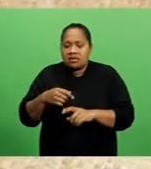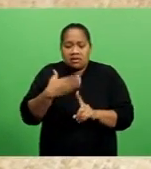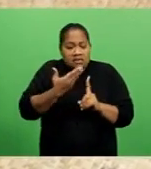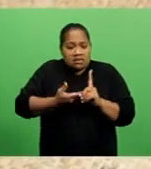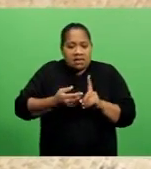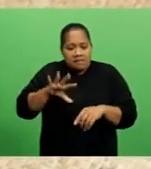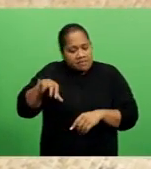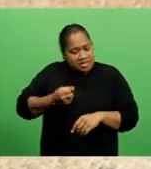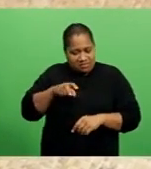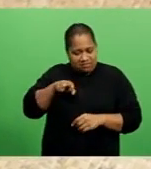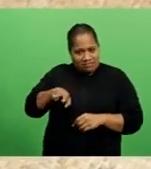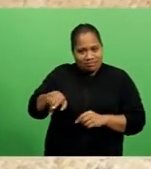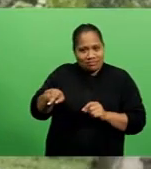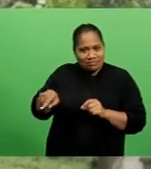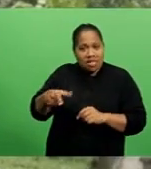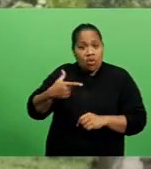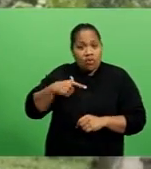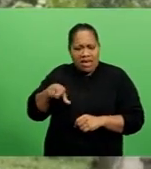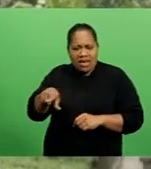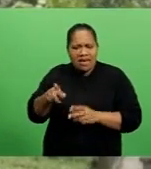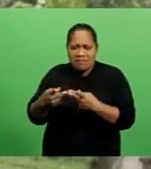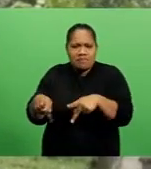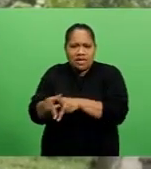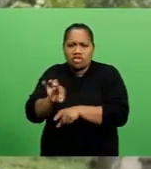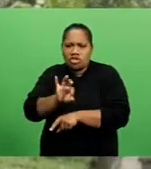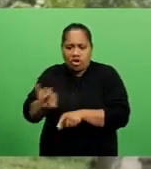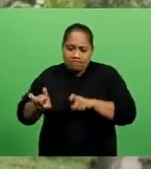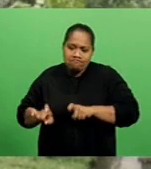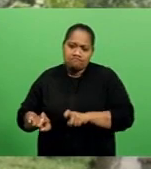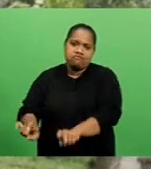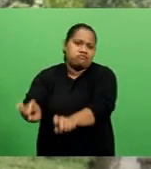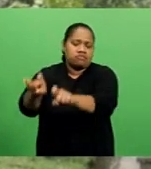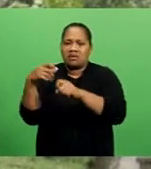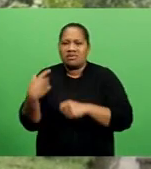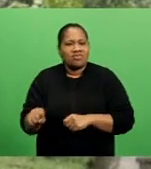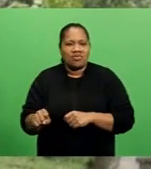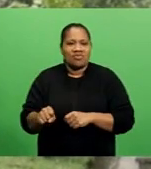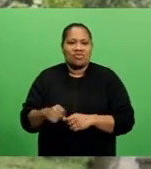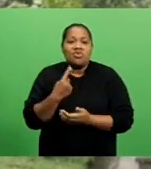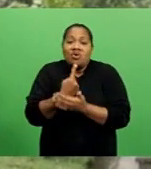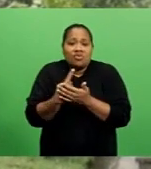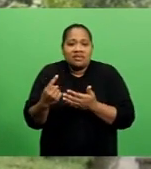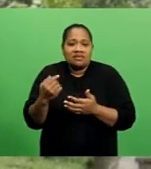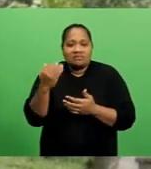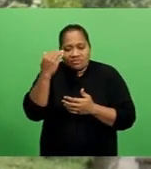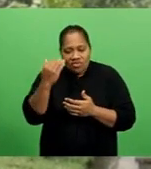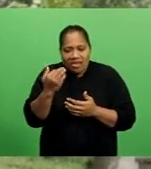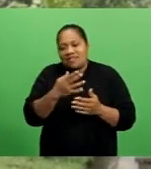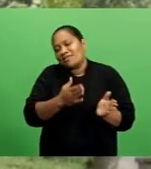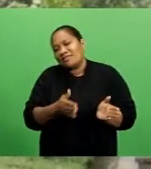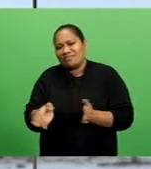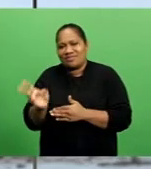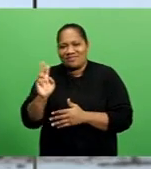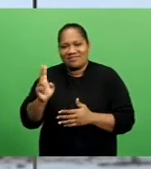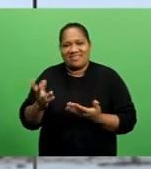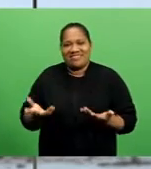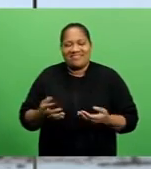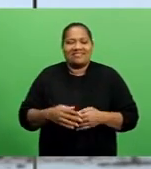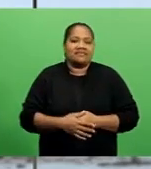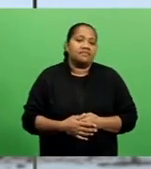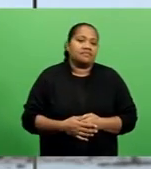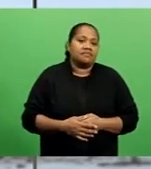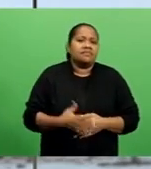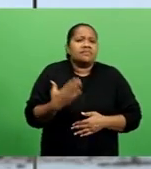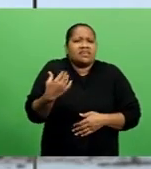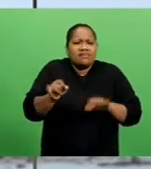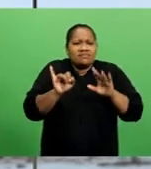PRB flats is not a permanent place of staying for anyone. Apinisong Kardobu, FBC News. A number of